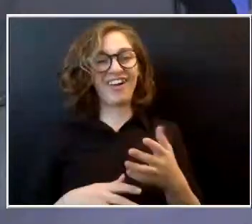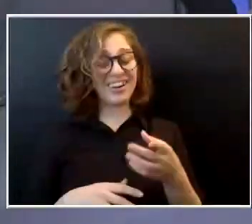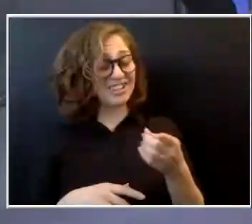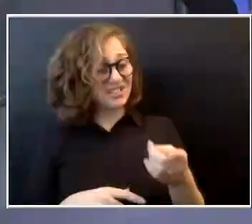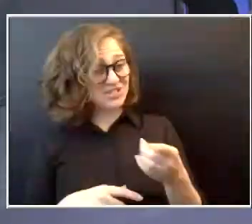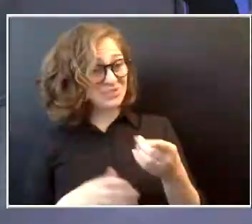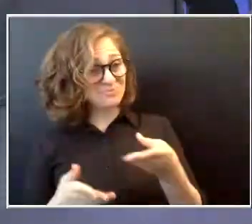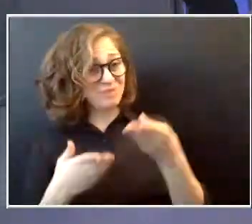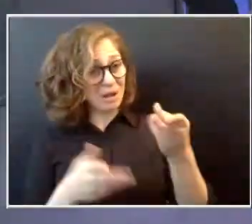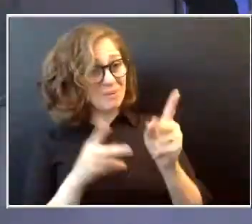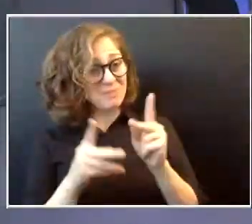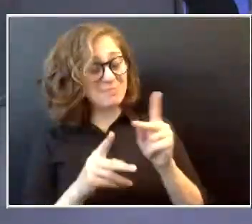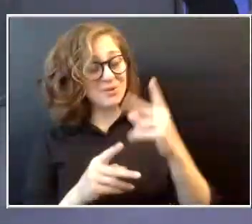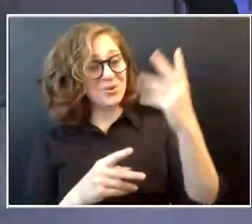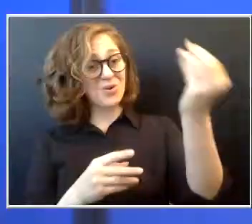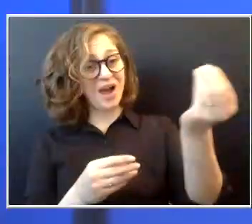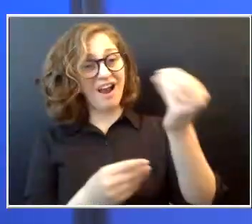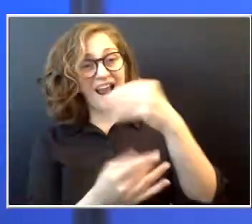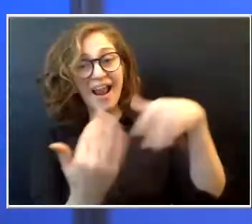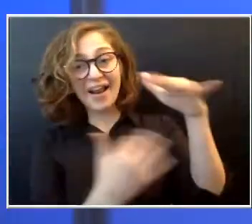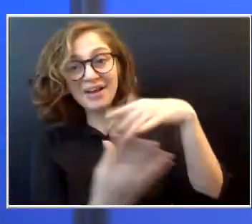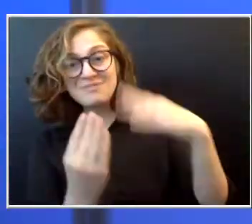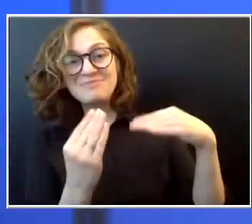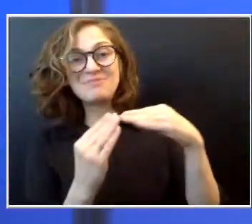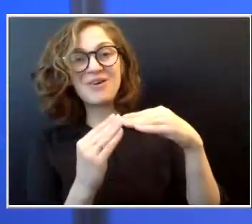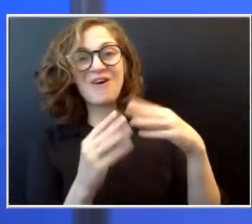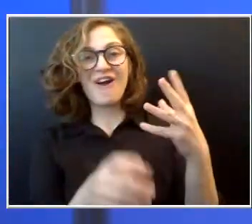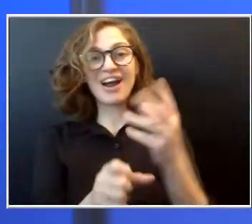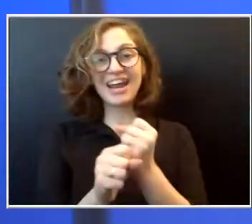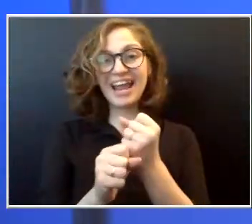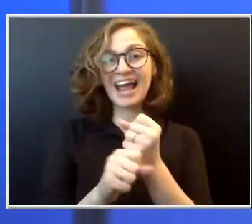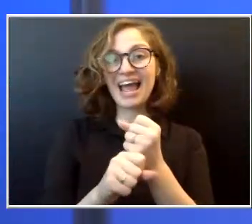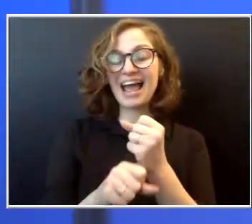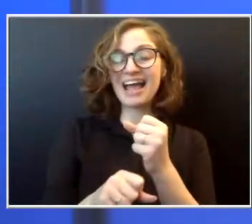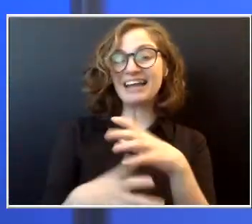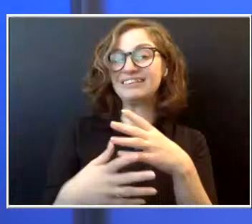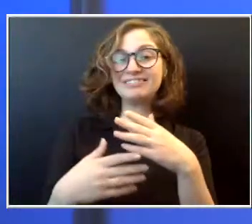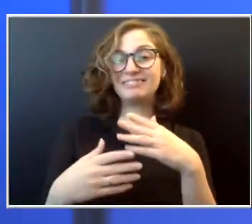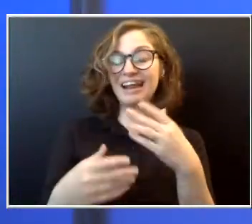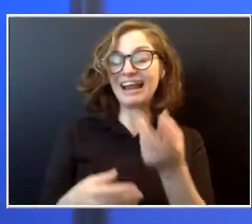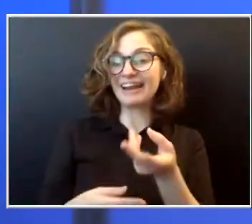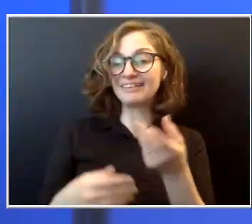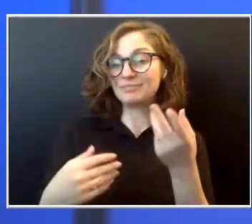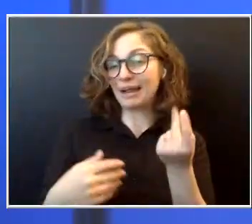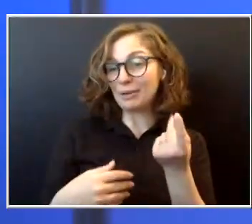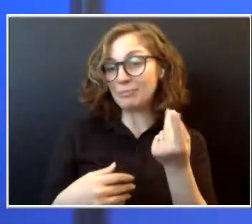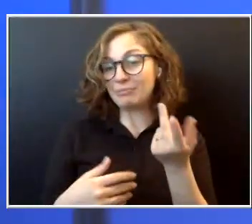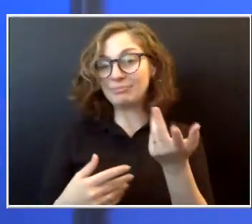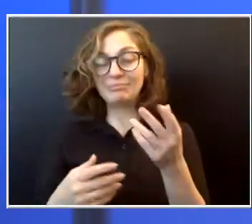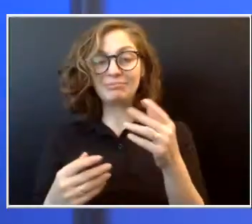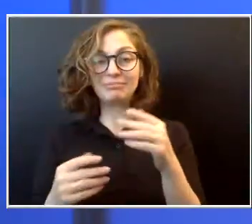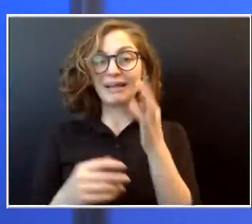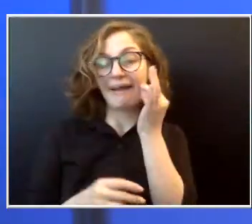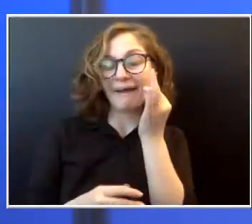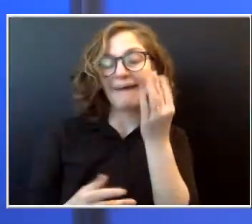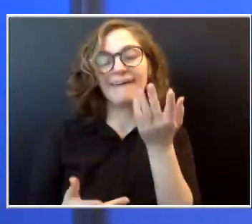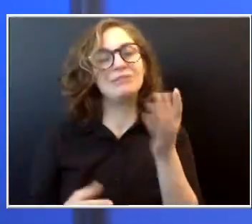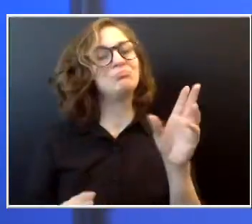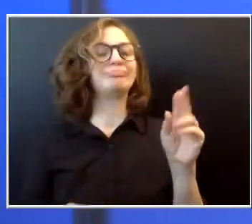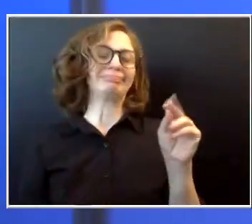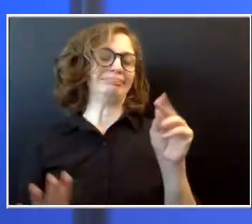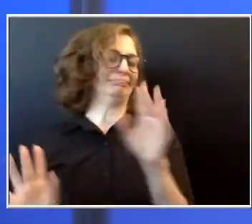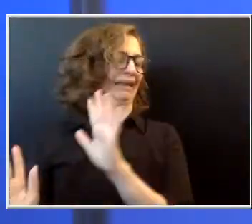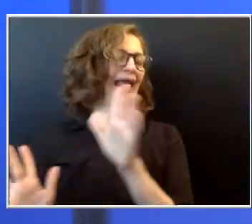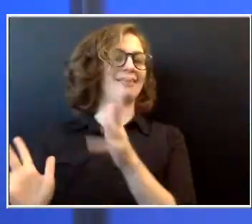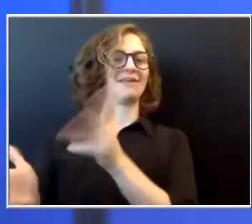helps your blood pressure? I stay out of that. That's his department. I don't, but I do try to encourage people to exercise and do those sorts of things.